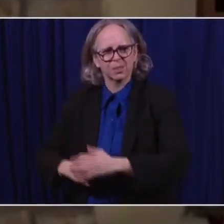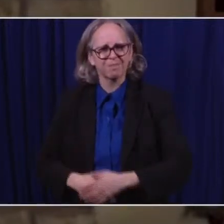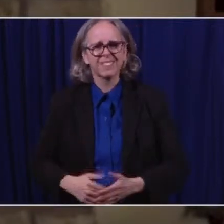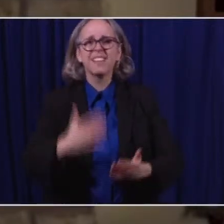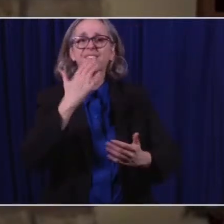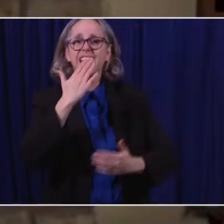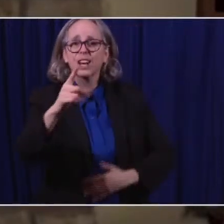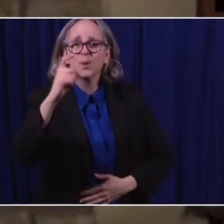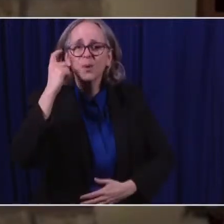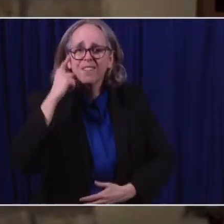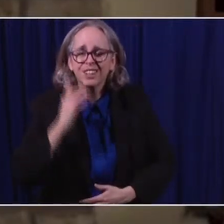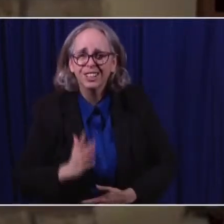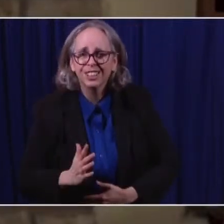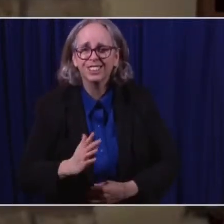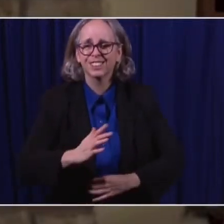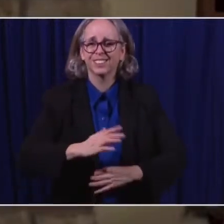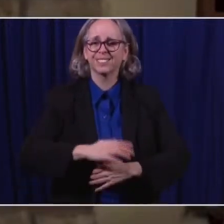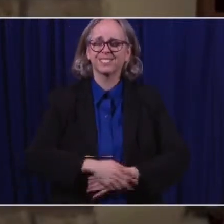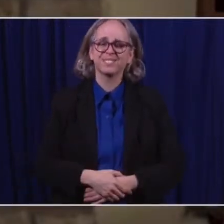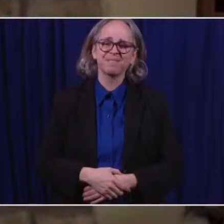you. you, Governor.